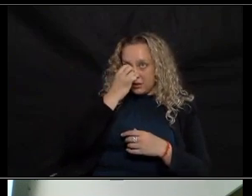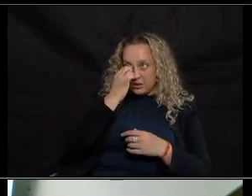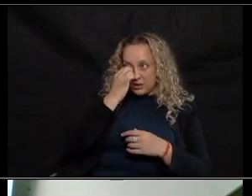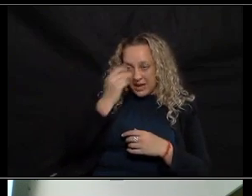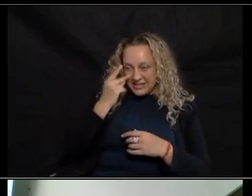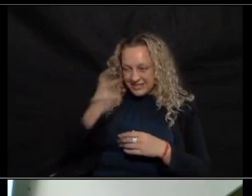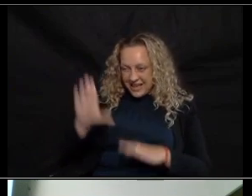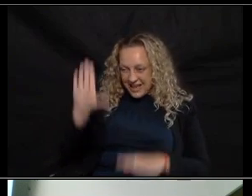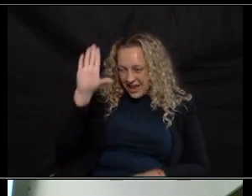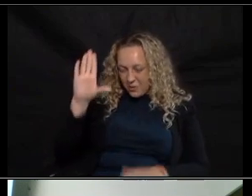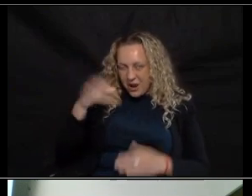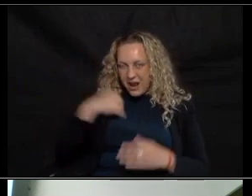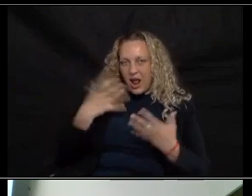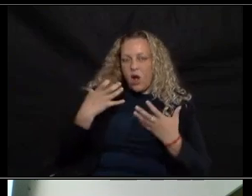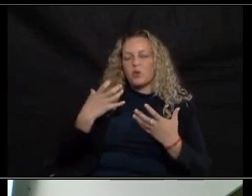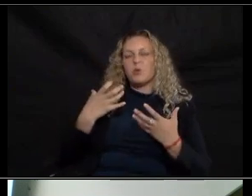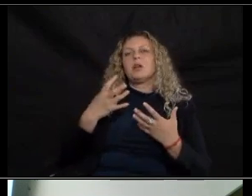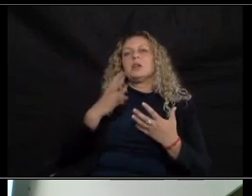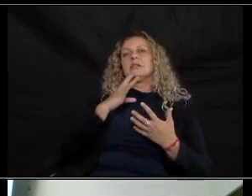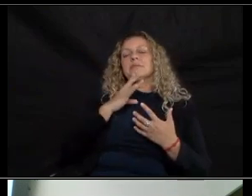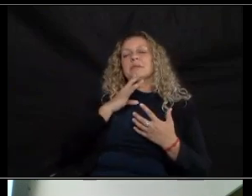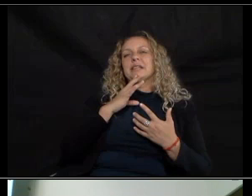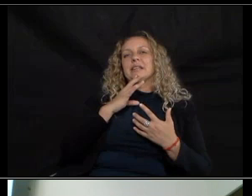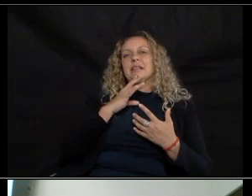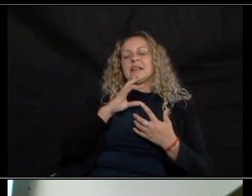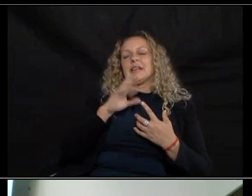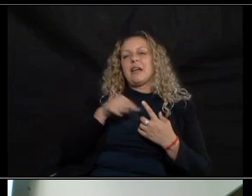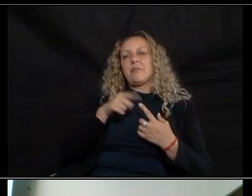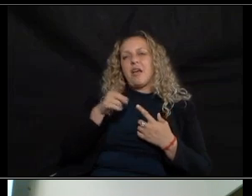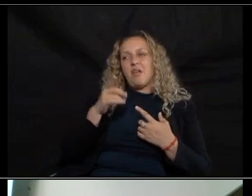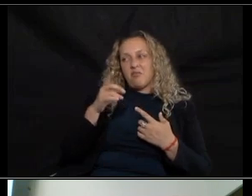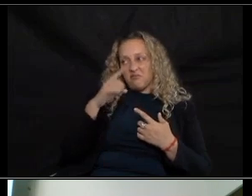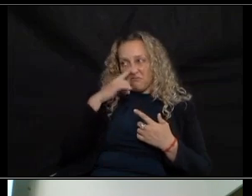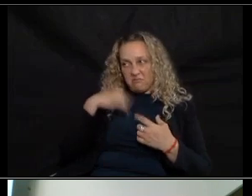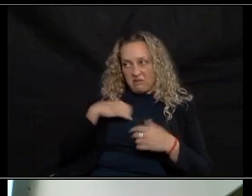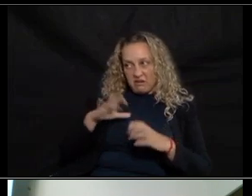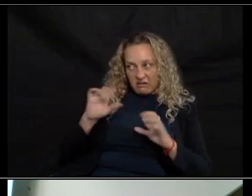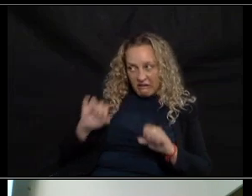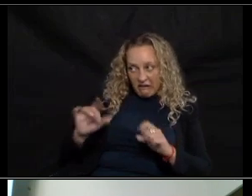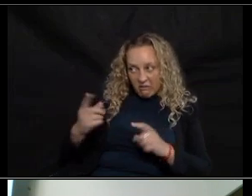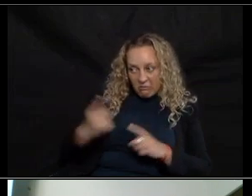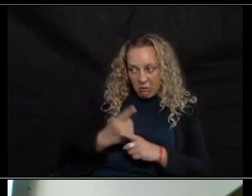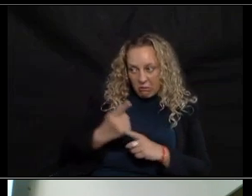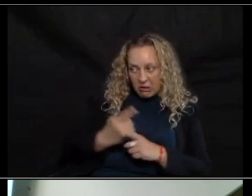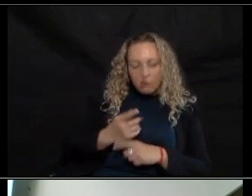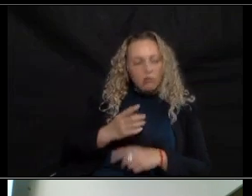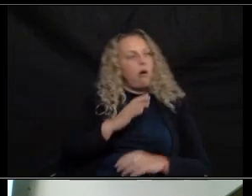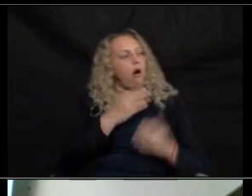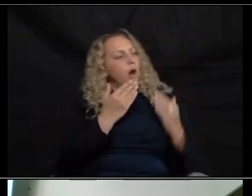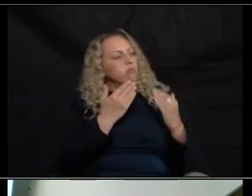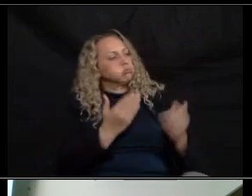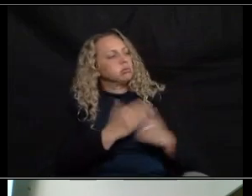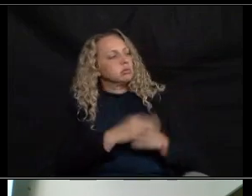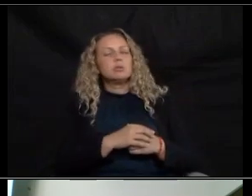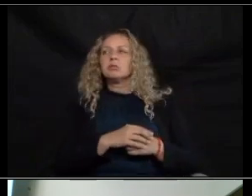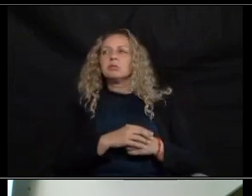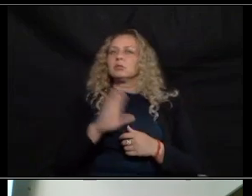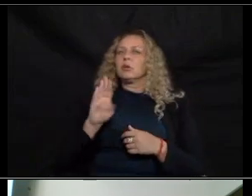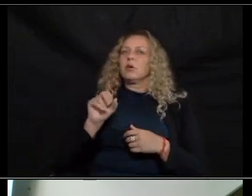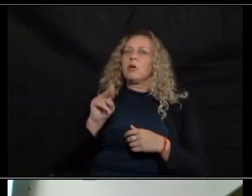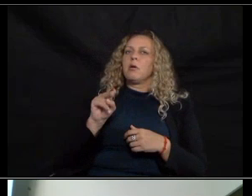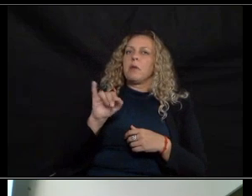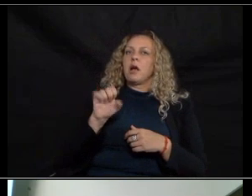And I had also wanted to speak on that, if it's acceptable to the commission. Yes. Thank you for speaking up. Bonnie